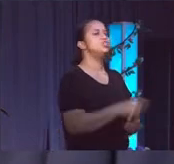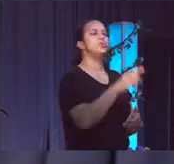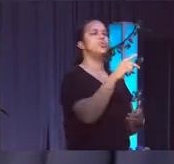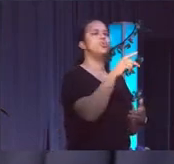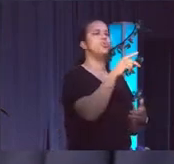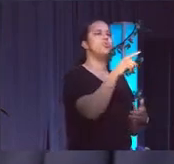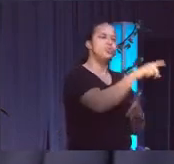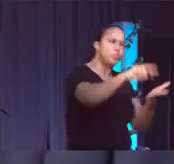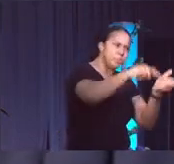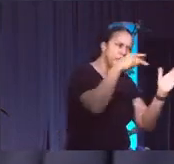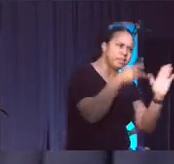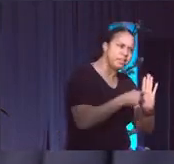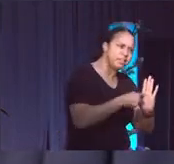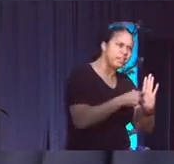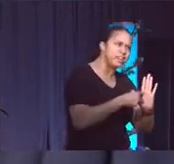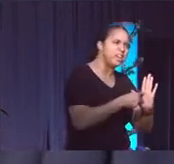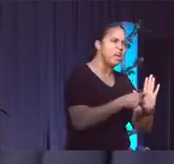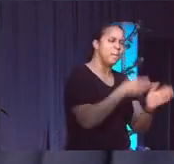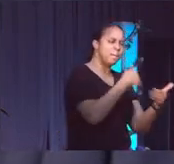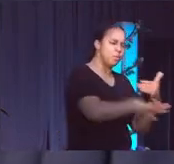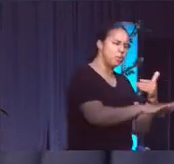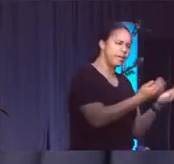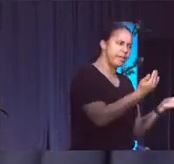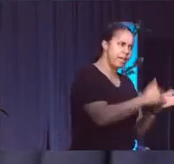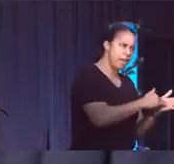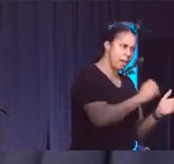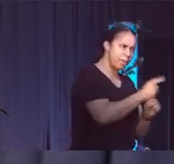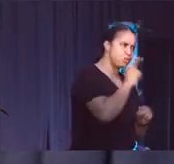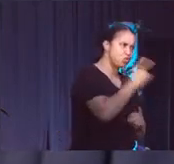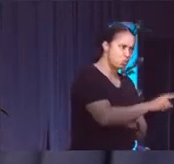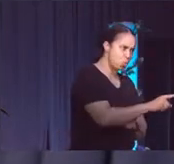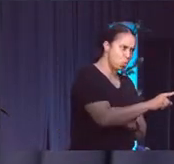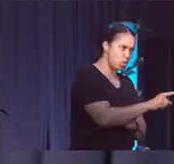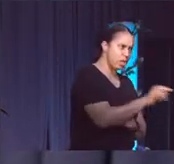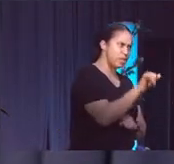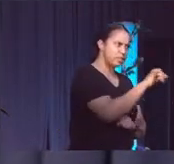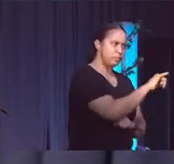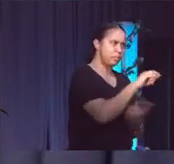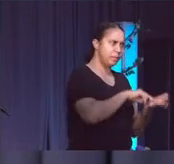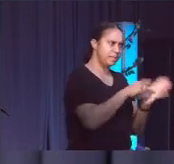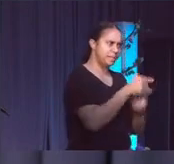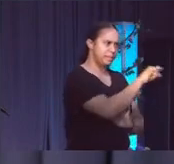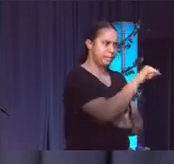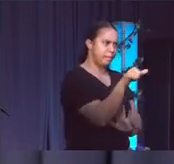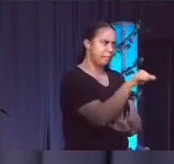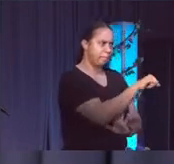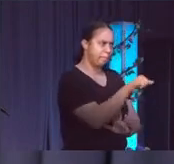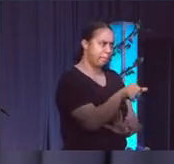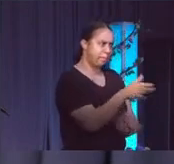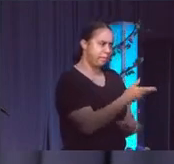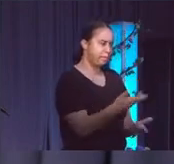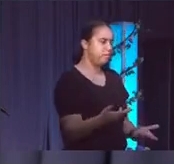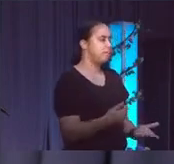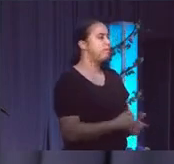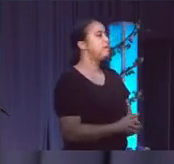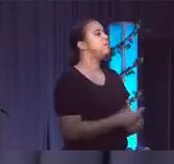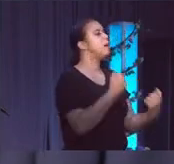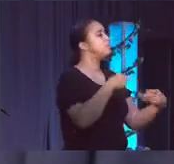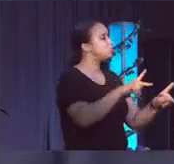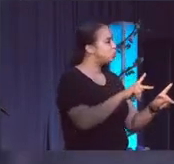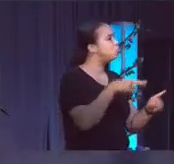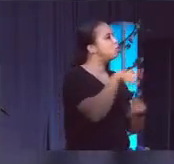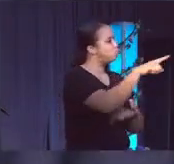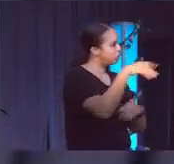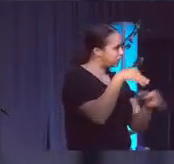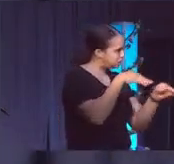you mean by, am I born again? I want to make sure we're talking from the same page here. And then it gives you an opportunity to explain.